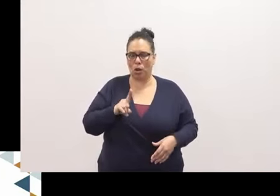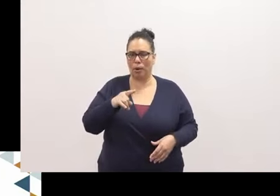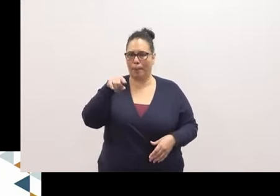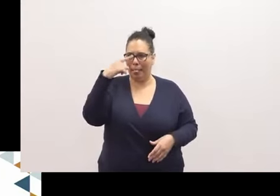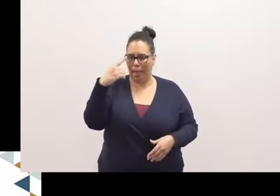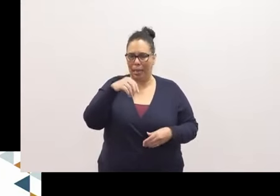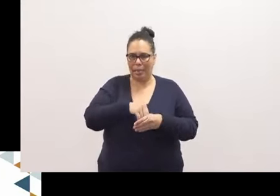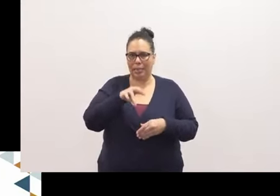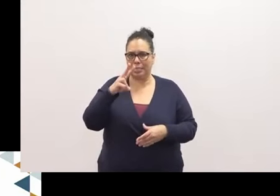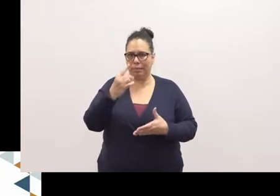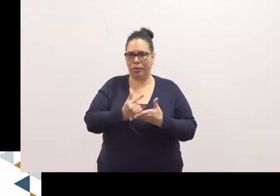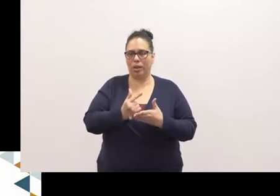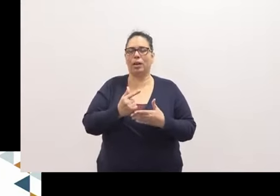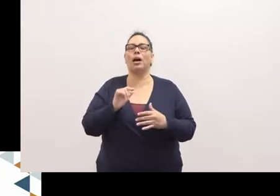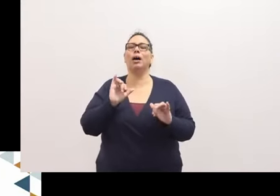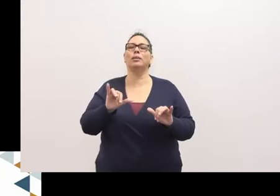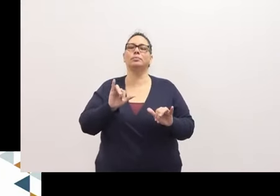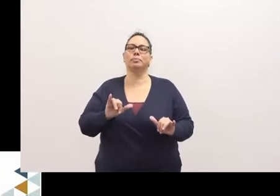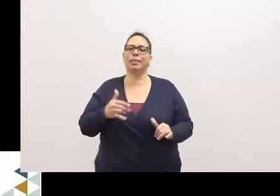okay. Yes.